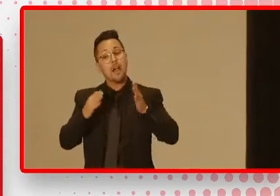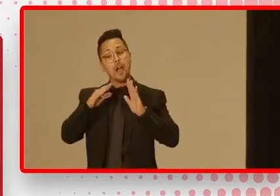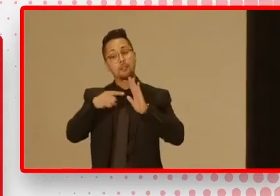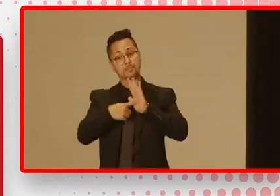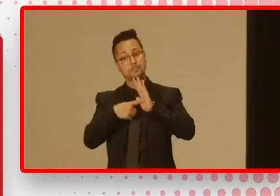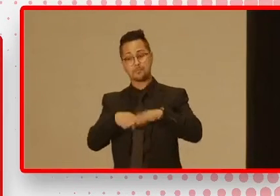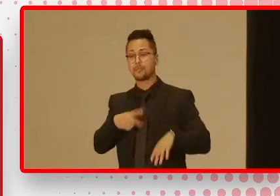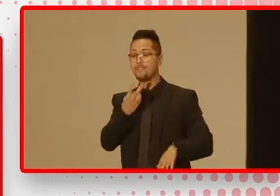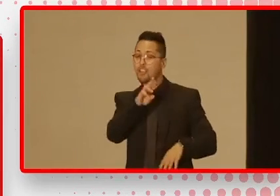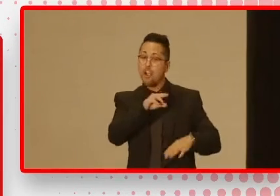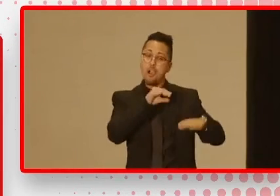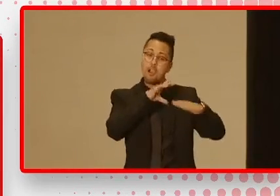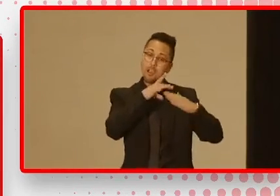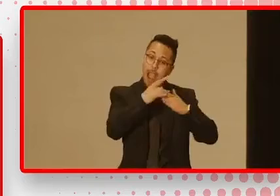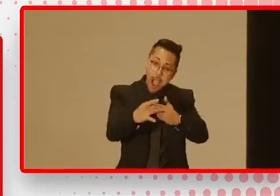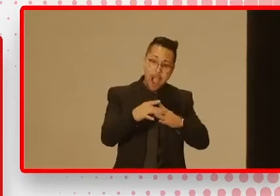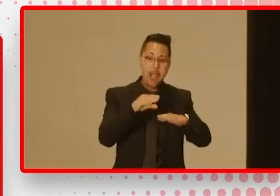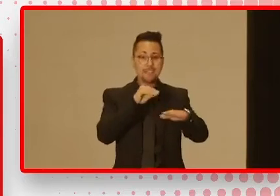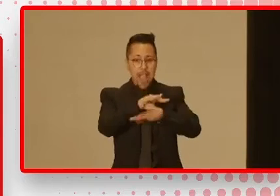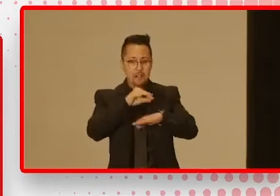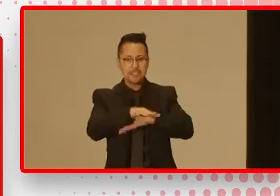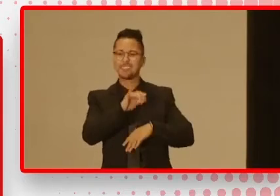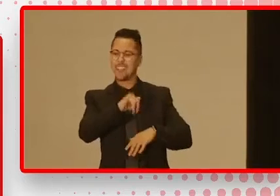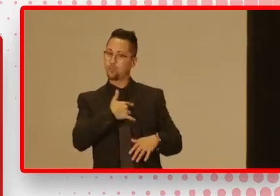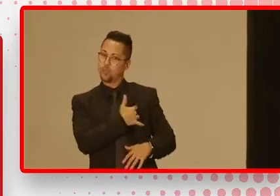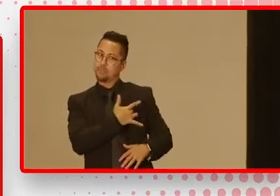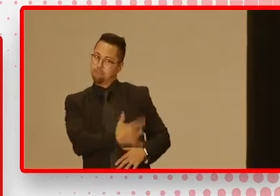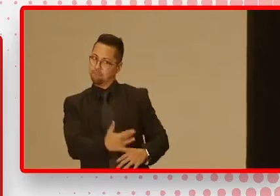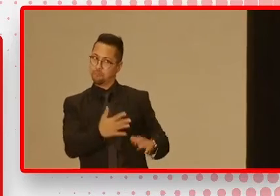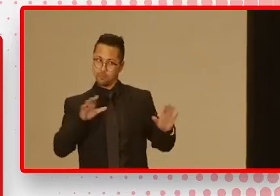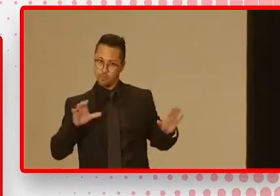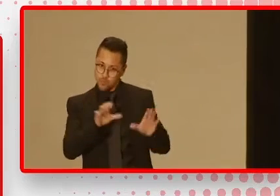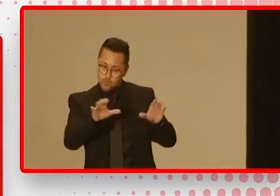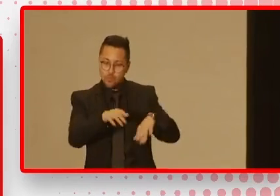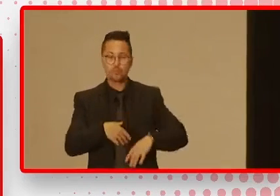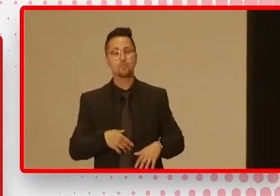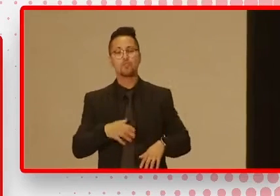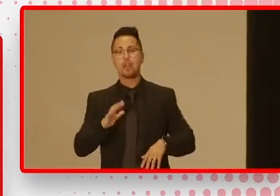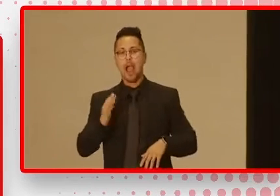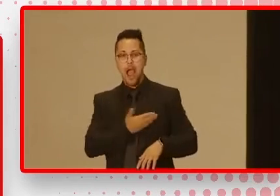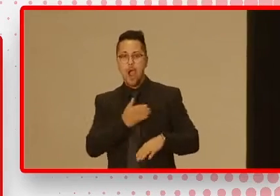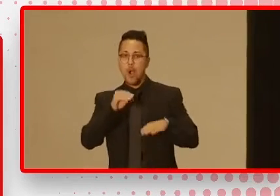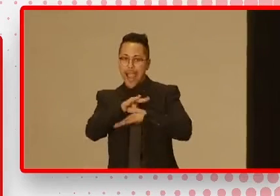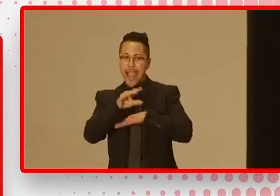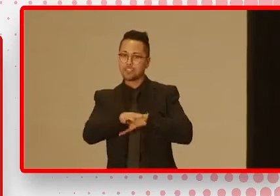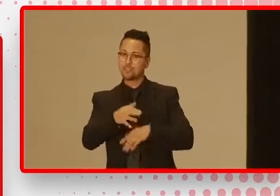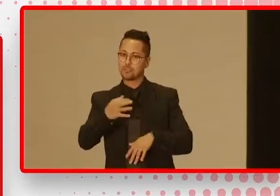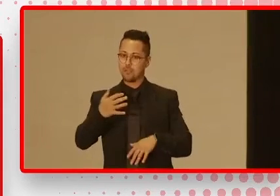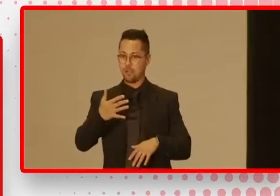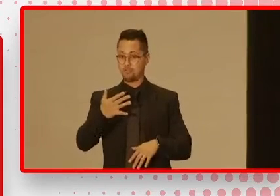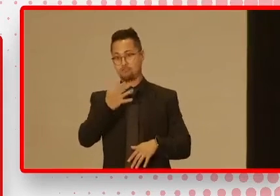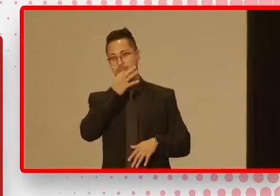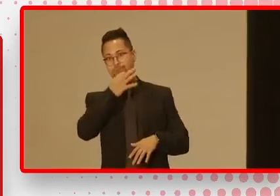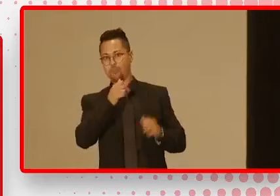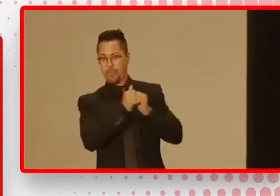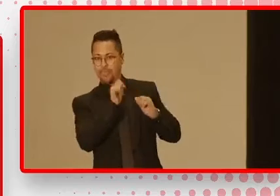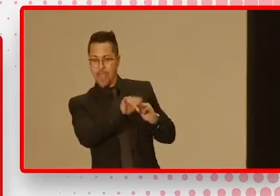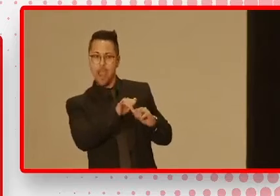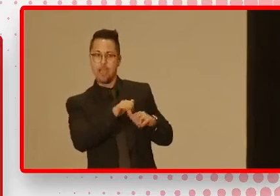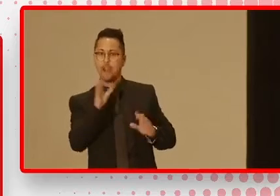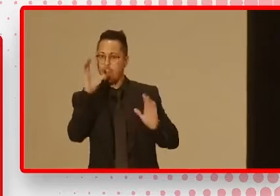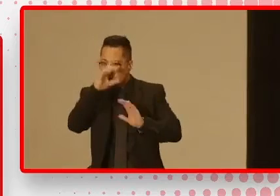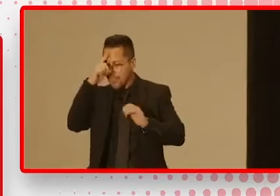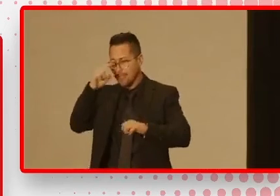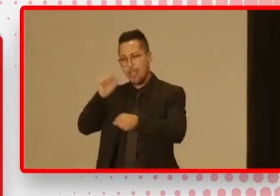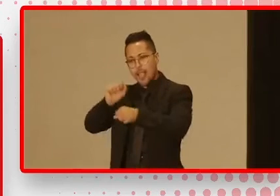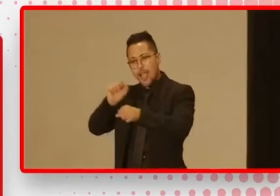guidance and counseling, that's what we hang our hat on. That's where our counselors are trained the most on, and that's where they're looking at that labor market information. They